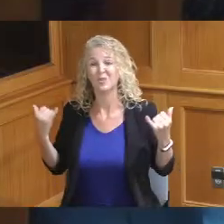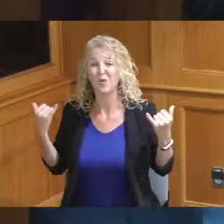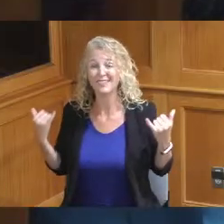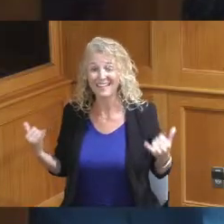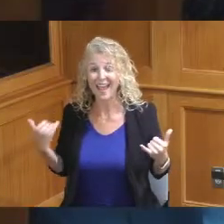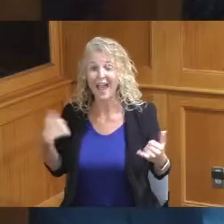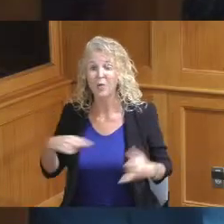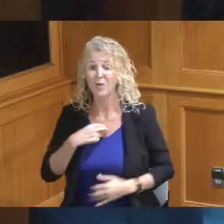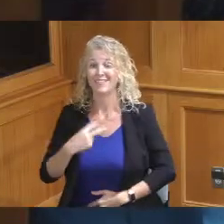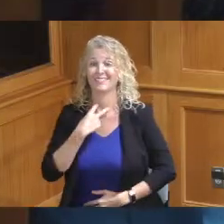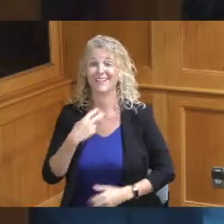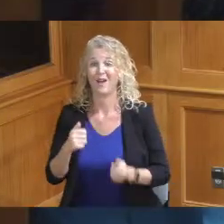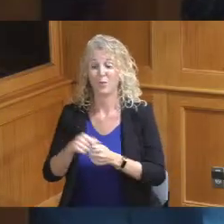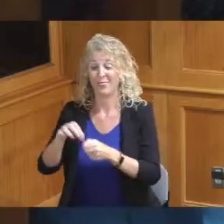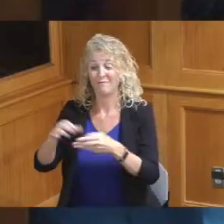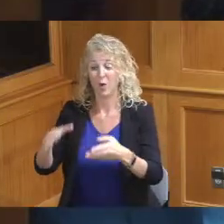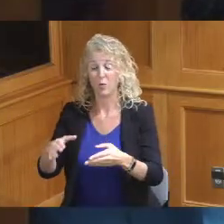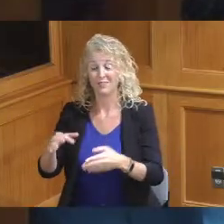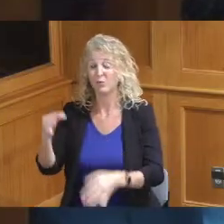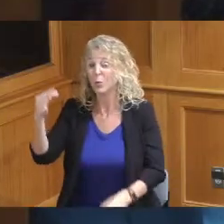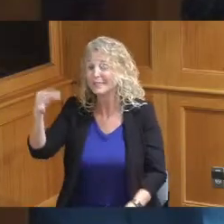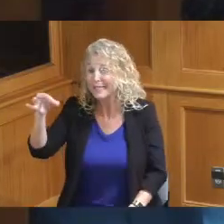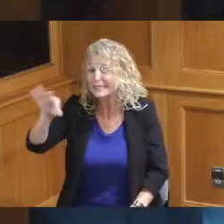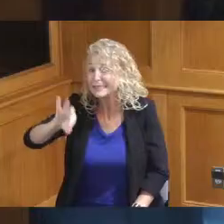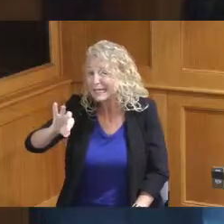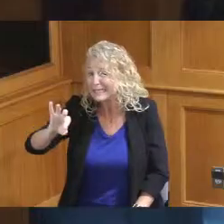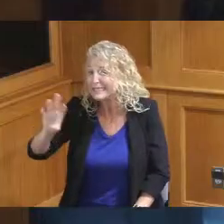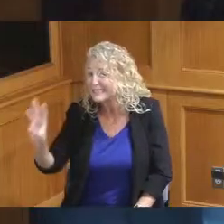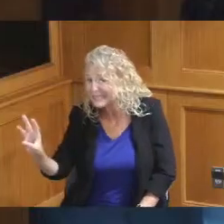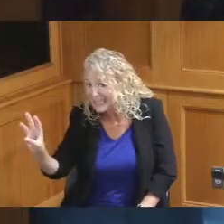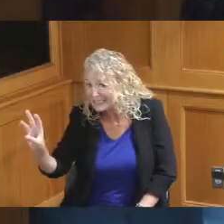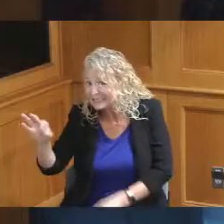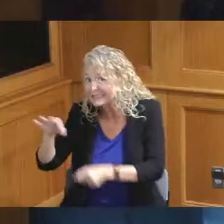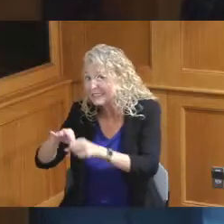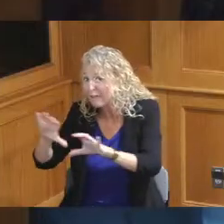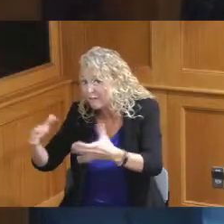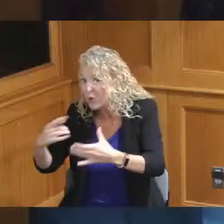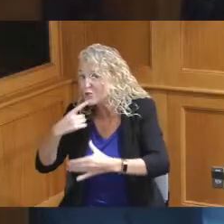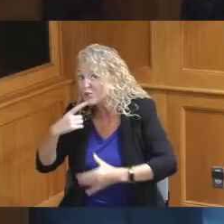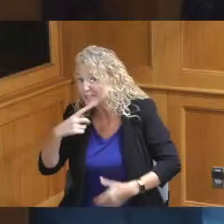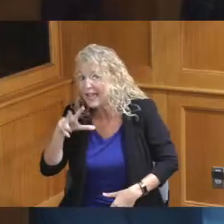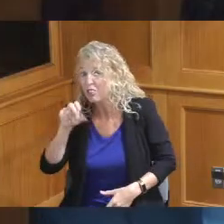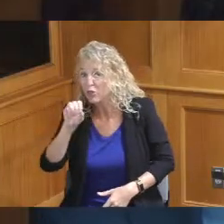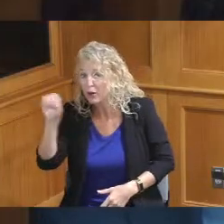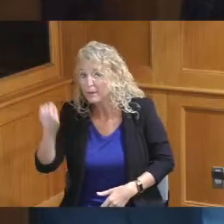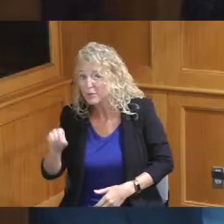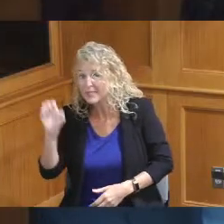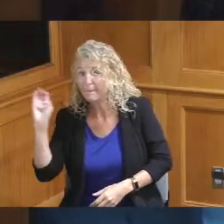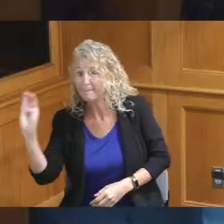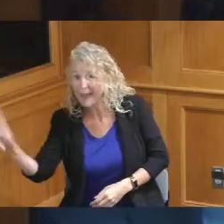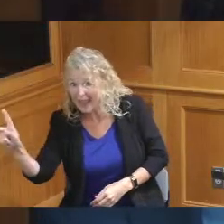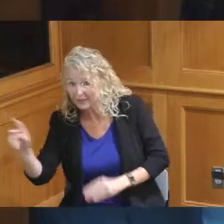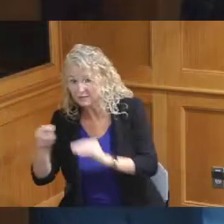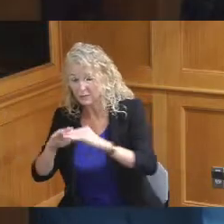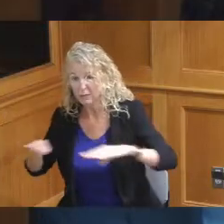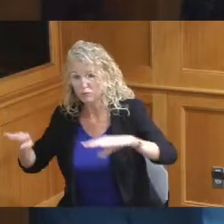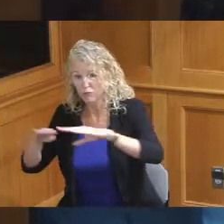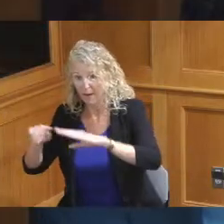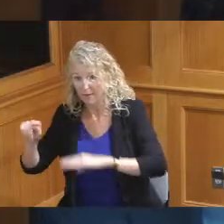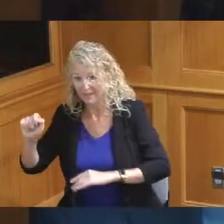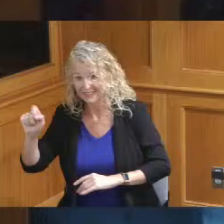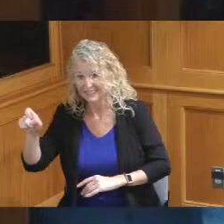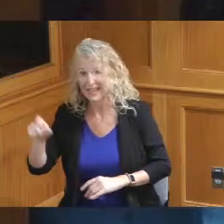the voters said they wanted, which was in 1996. They were told they would get 30%. This